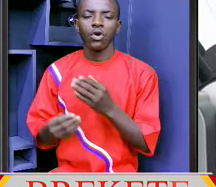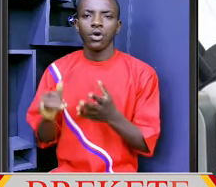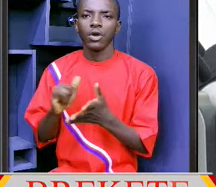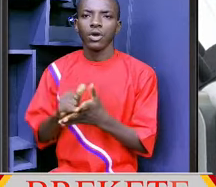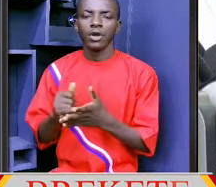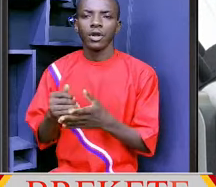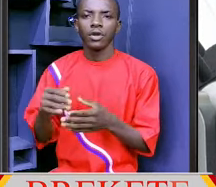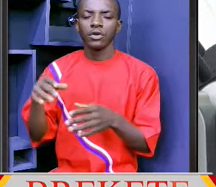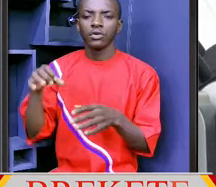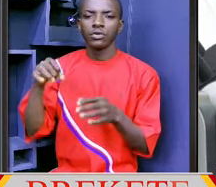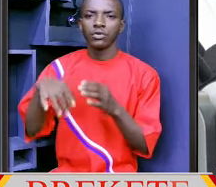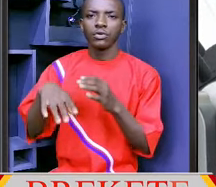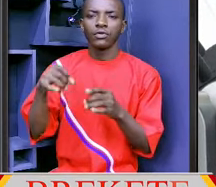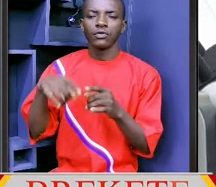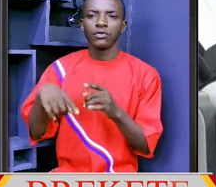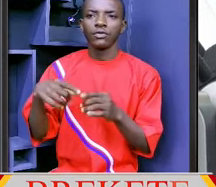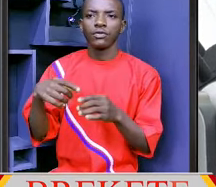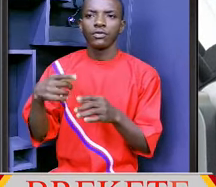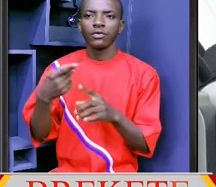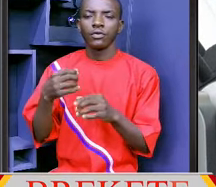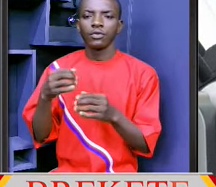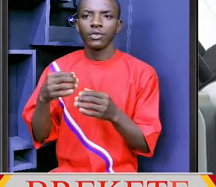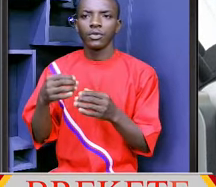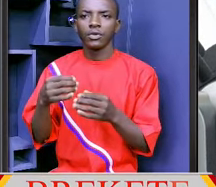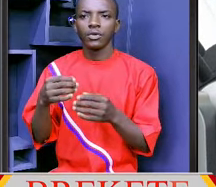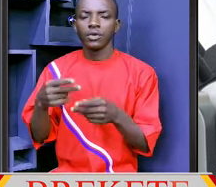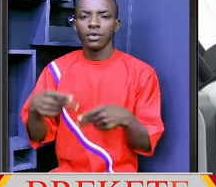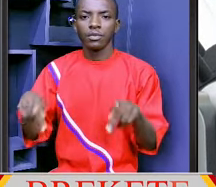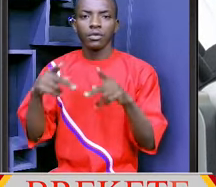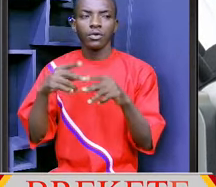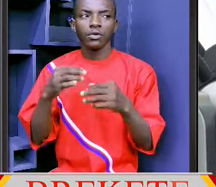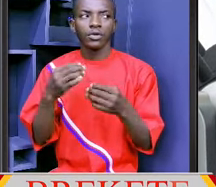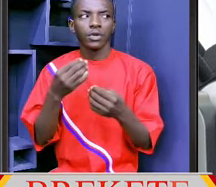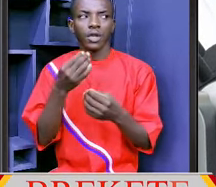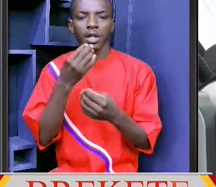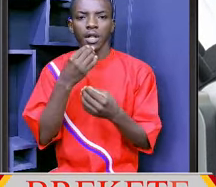dropped from the pot we're licking.